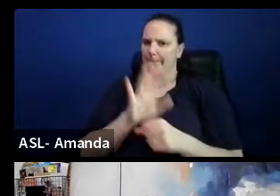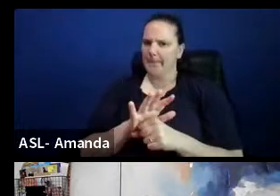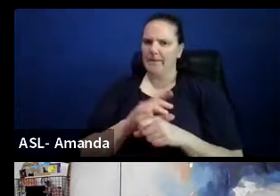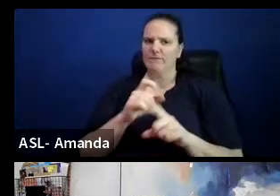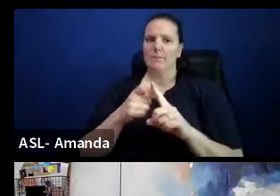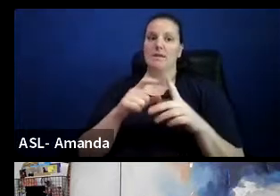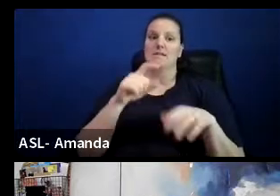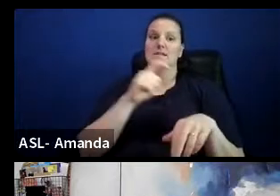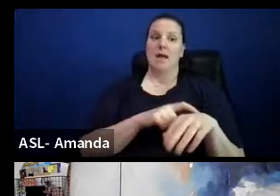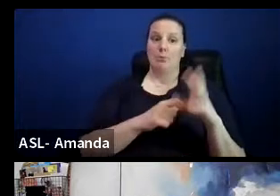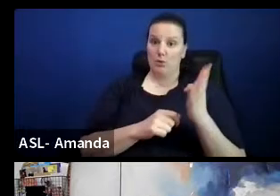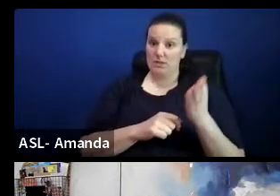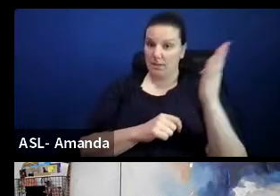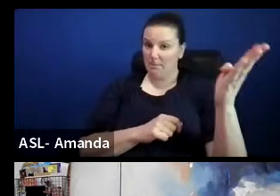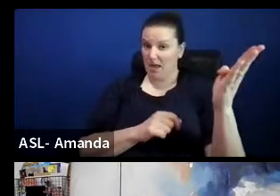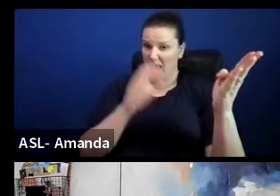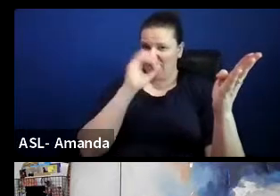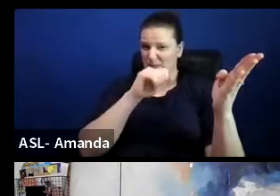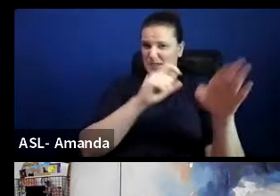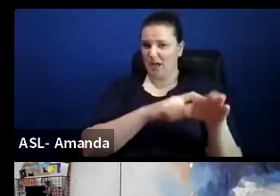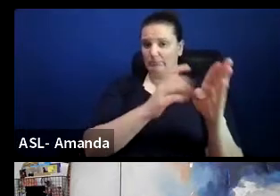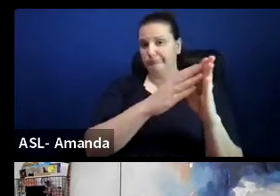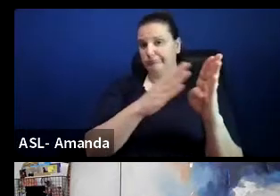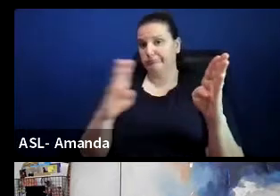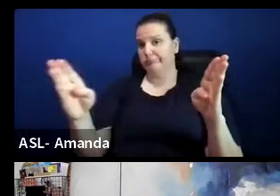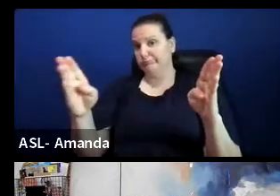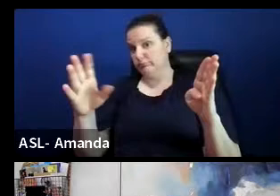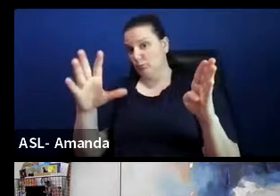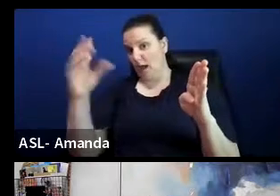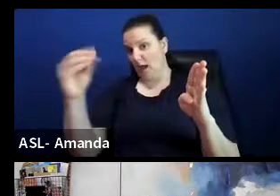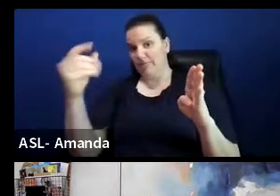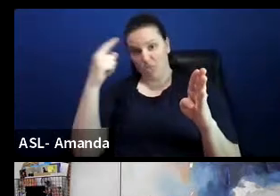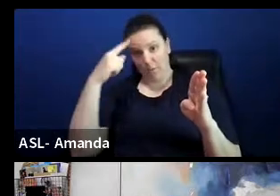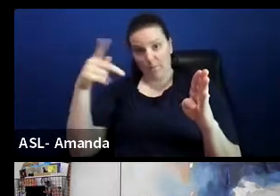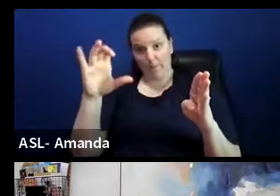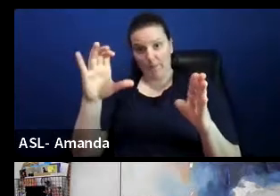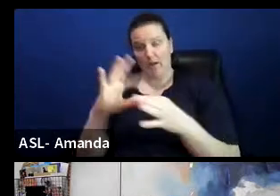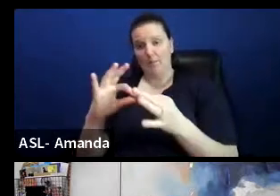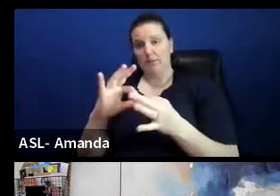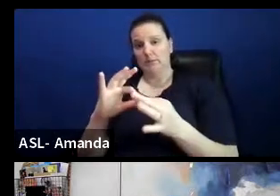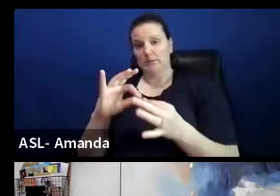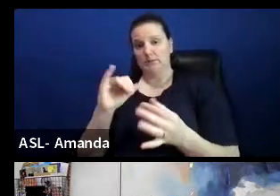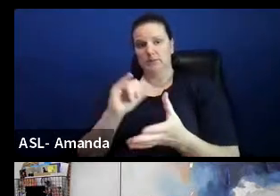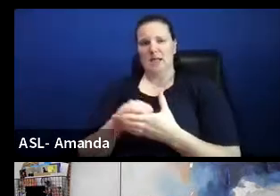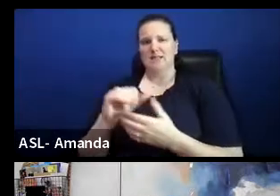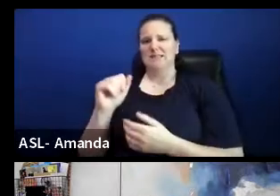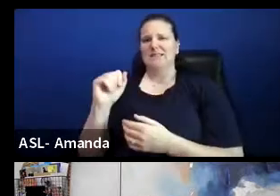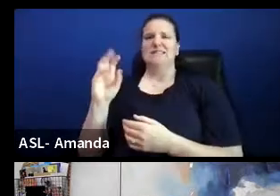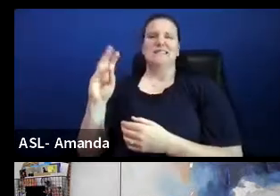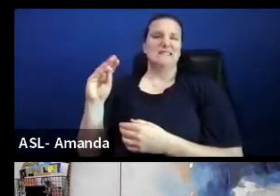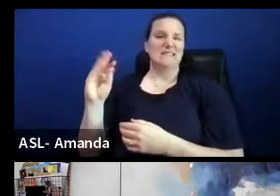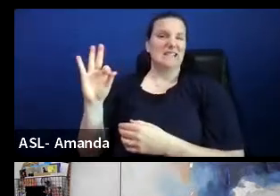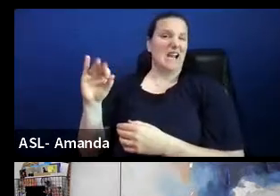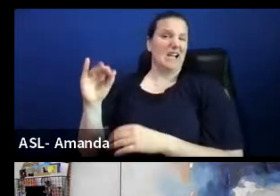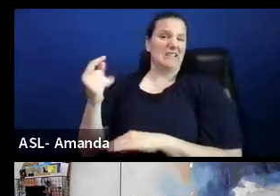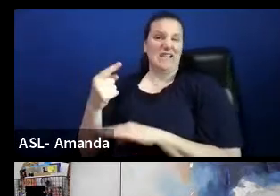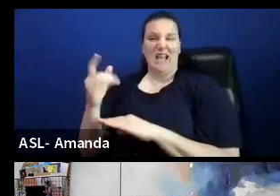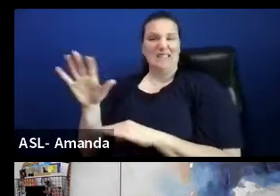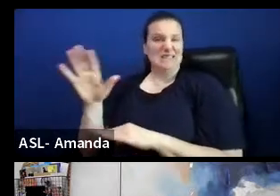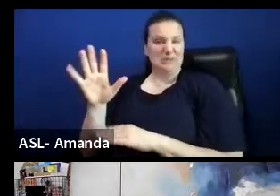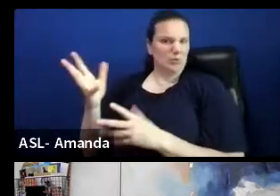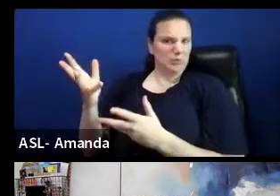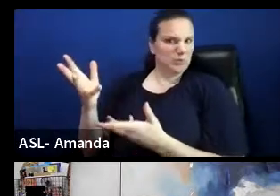time we submit it till the time we go out for public comment, is that 60, 90 days or